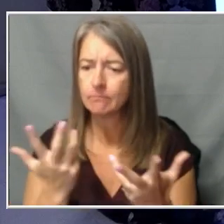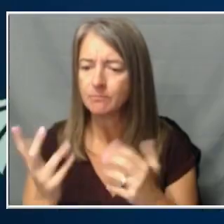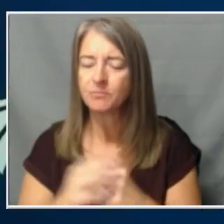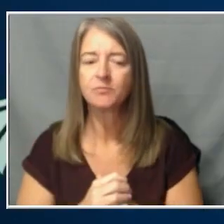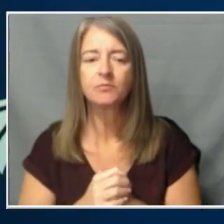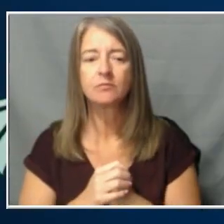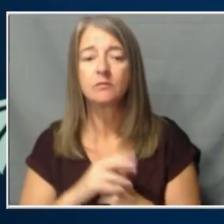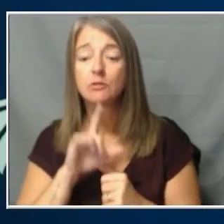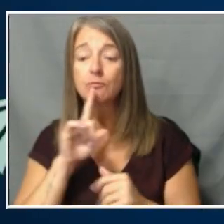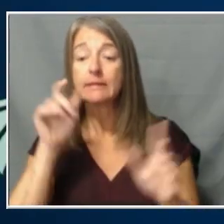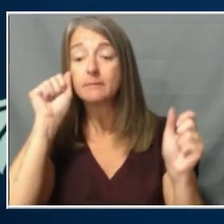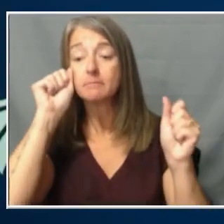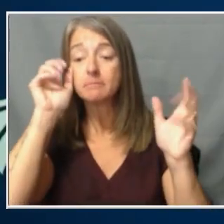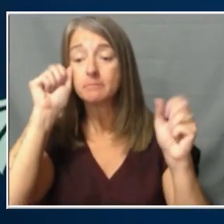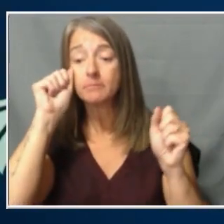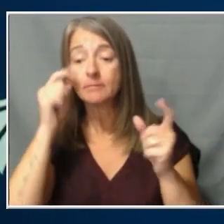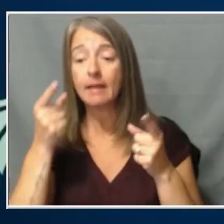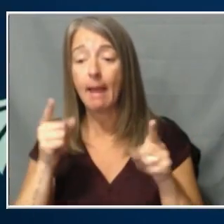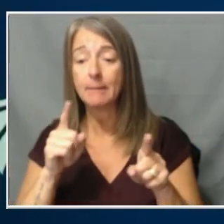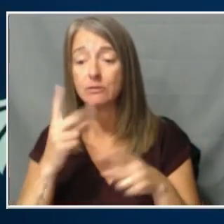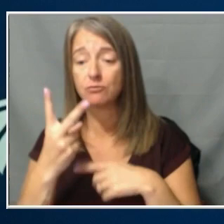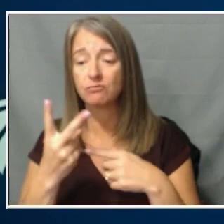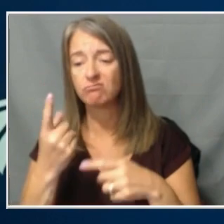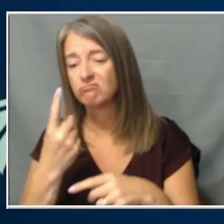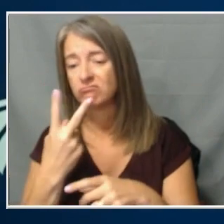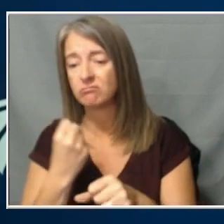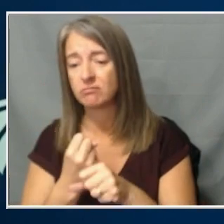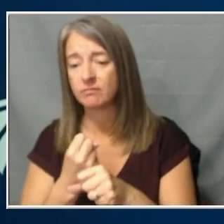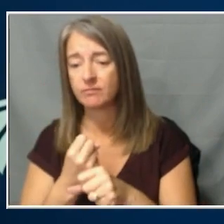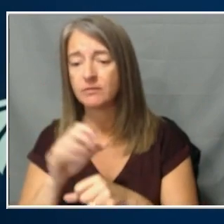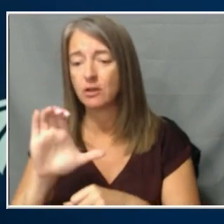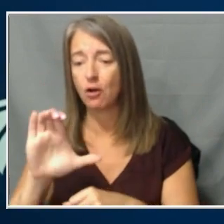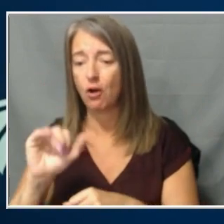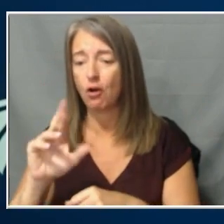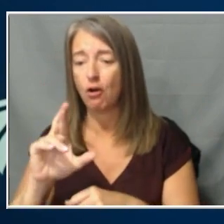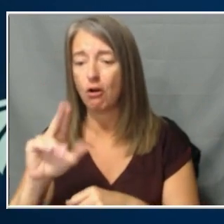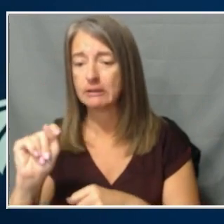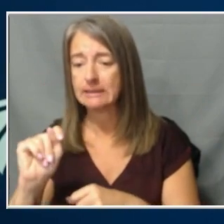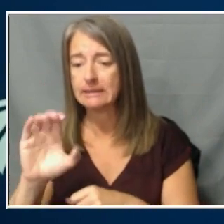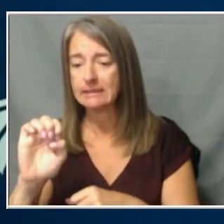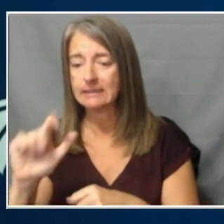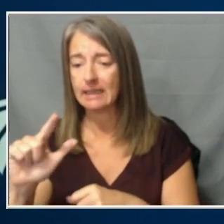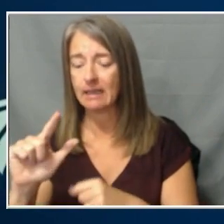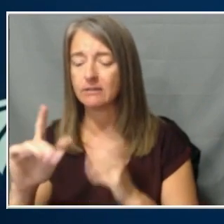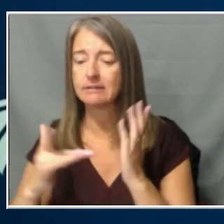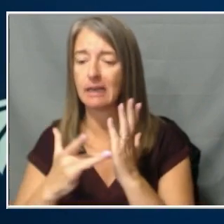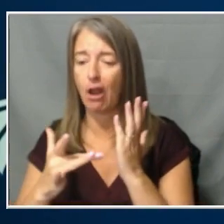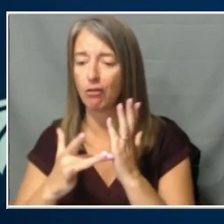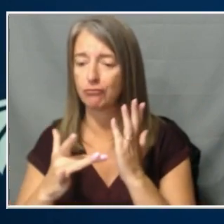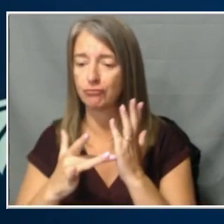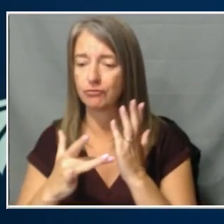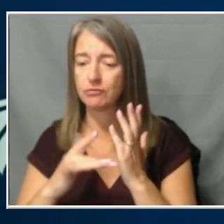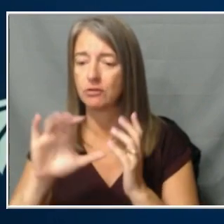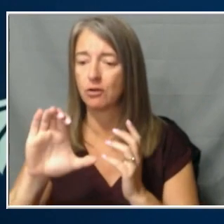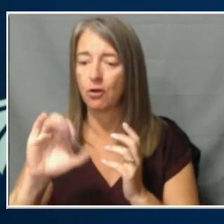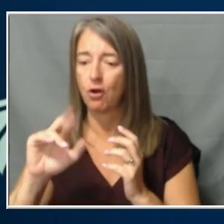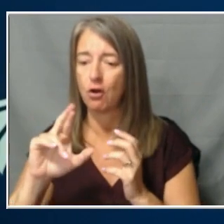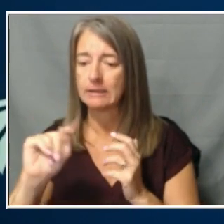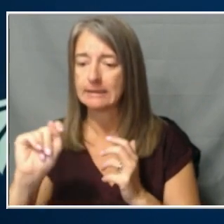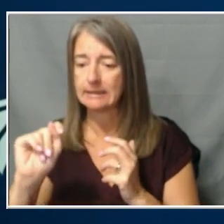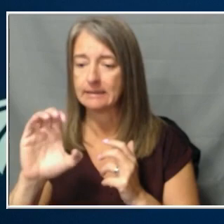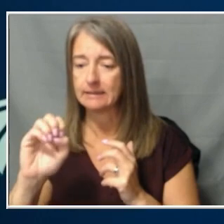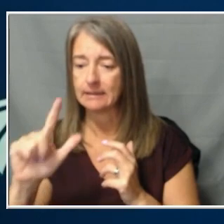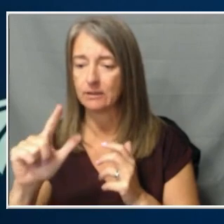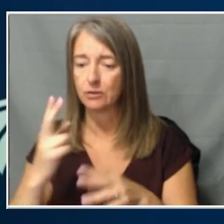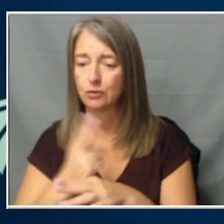remarkable thing that's happened in the last few years is the development of the CAR T-cell technology. So in CAR T-cells, what is done is we use a